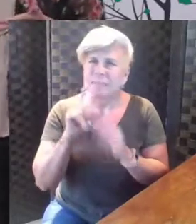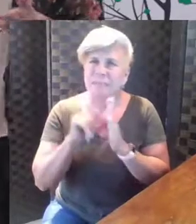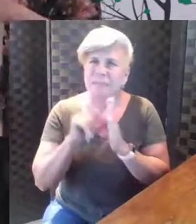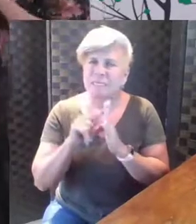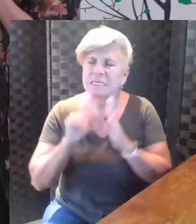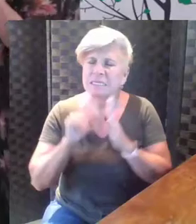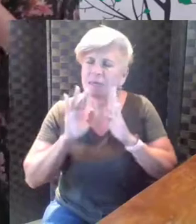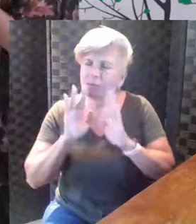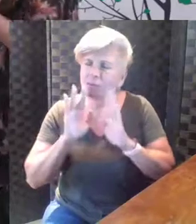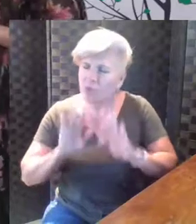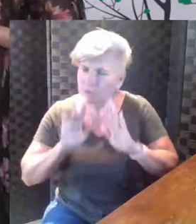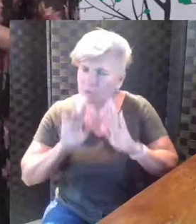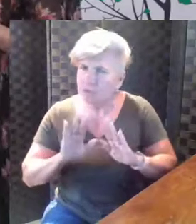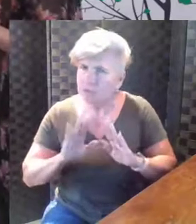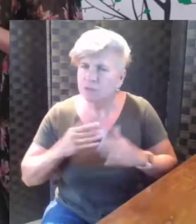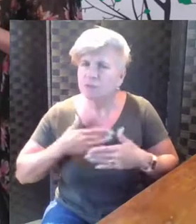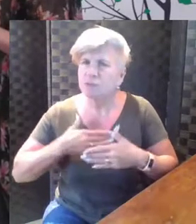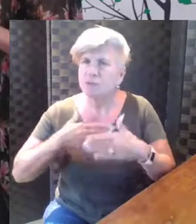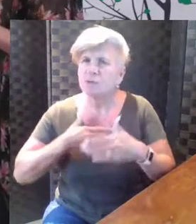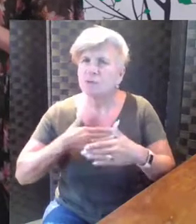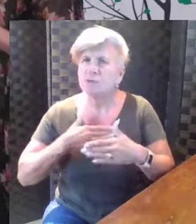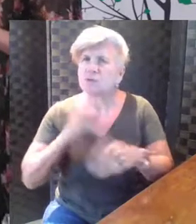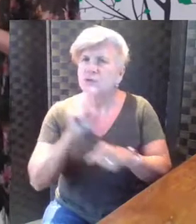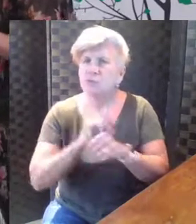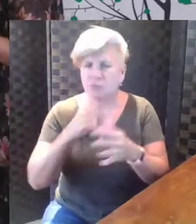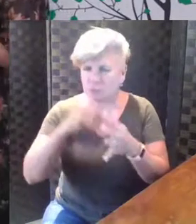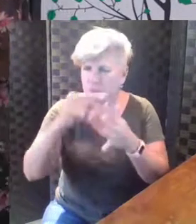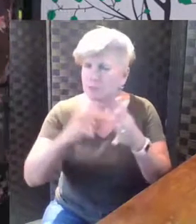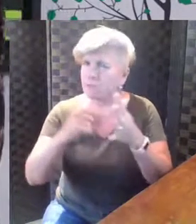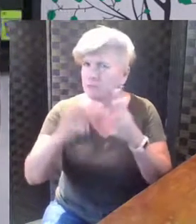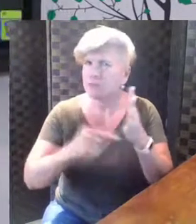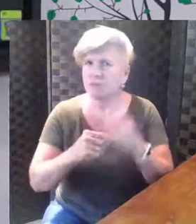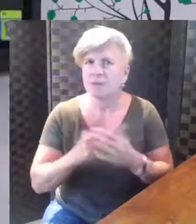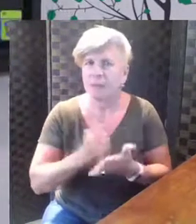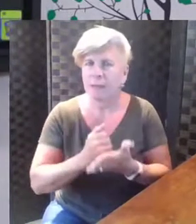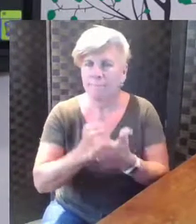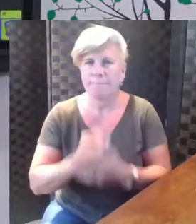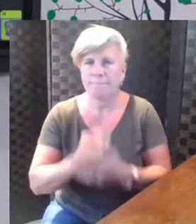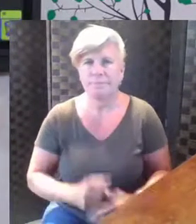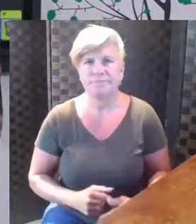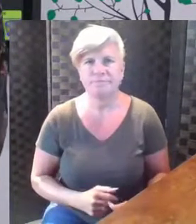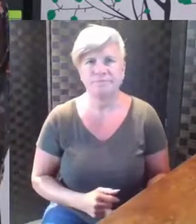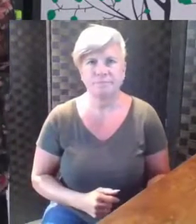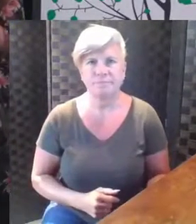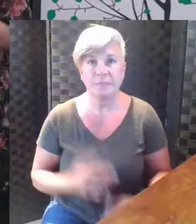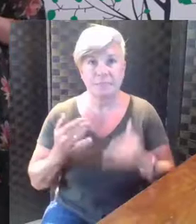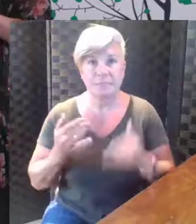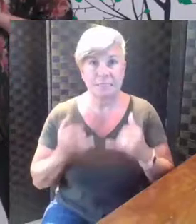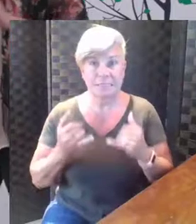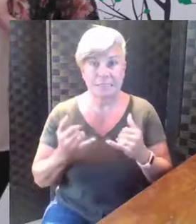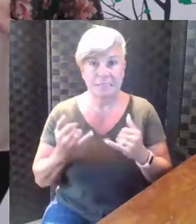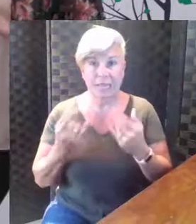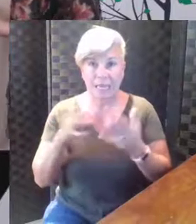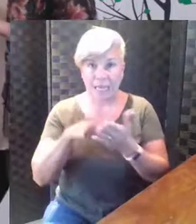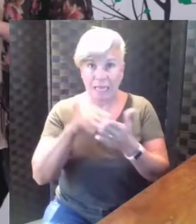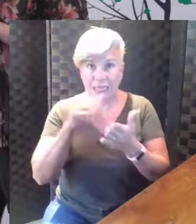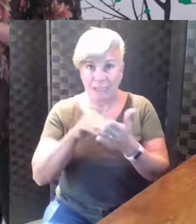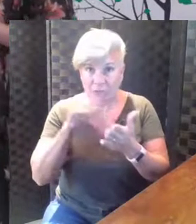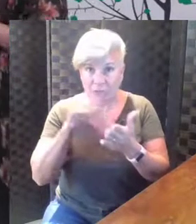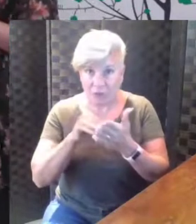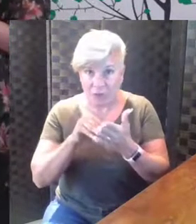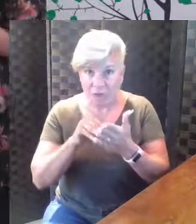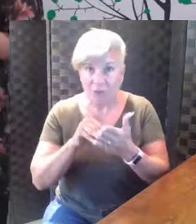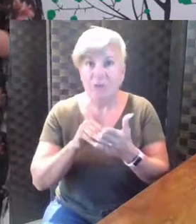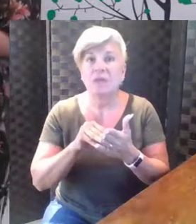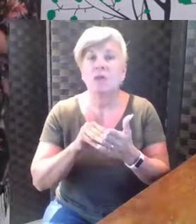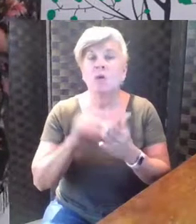some breaths, those are one of our favorites in the classroom. All right. We are going to start with our target today. We are continuing to